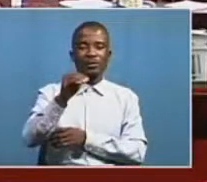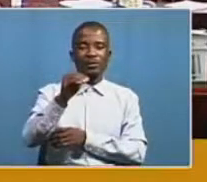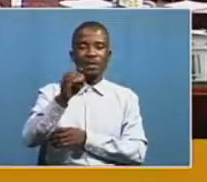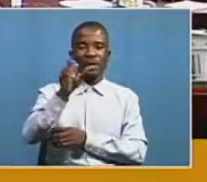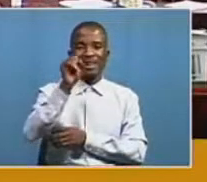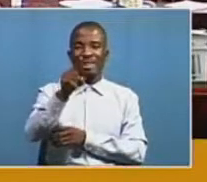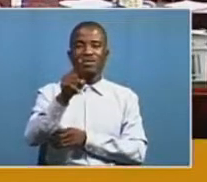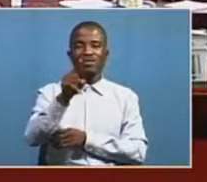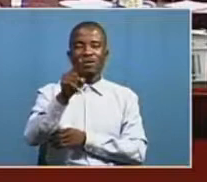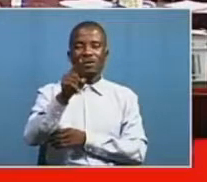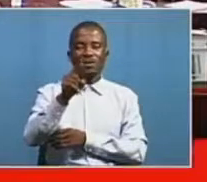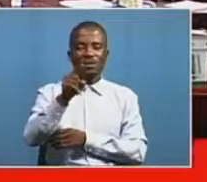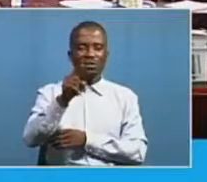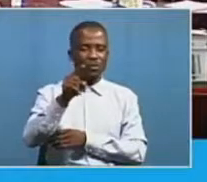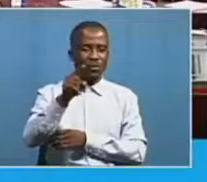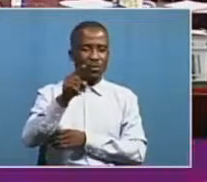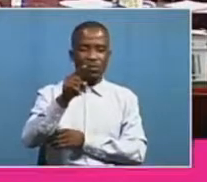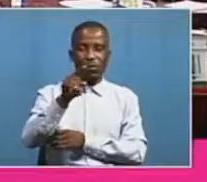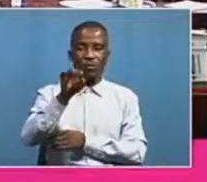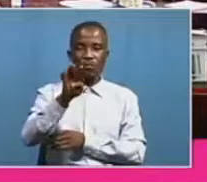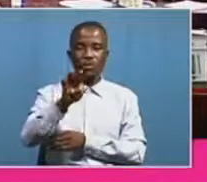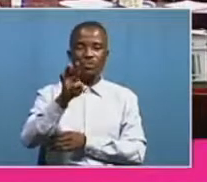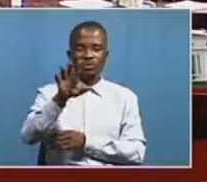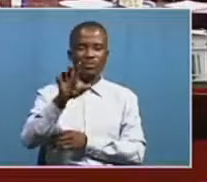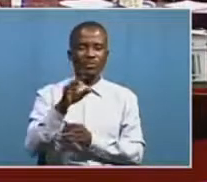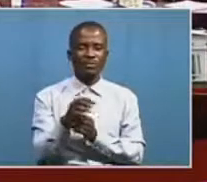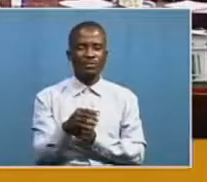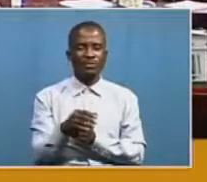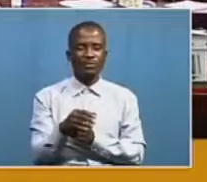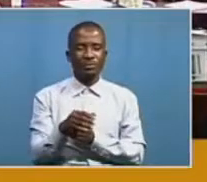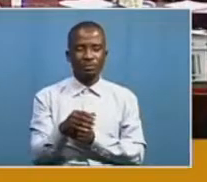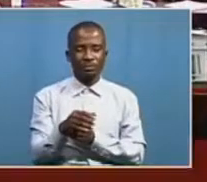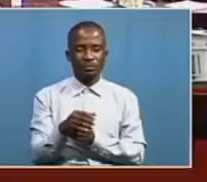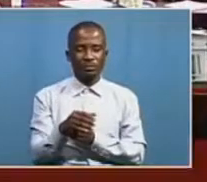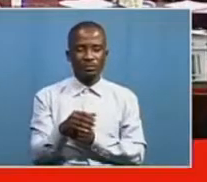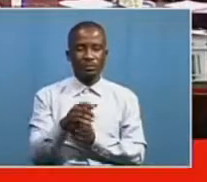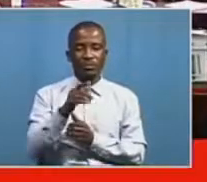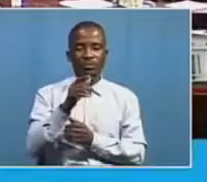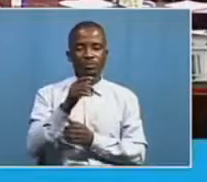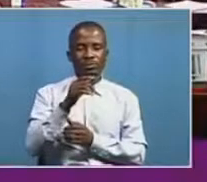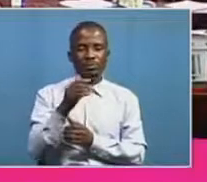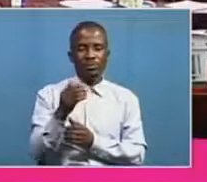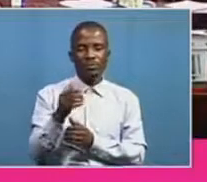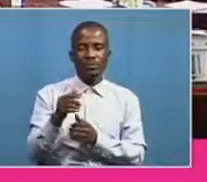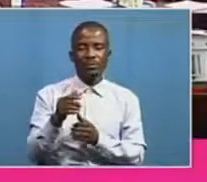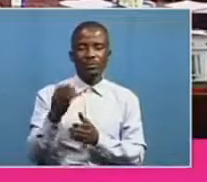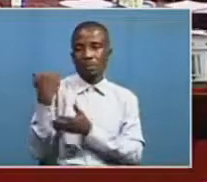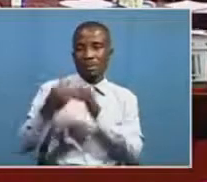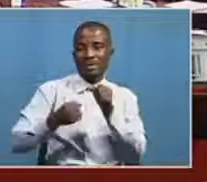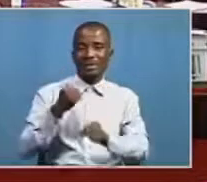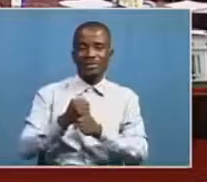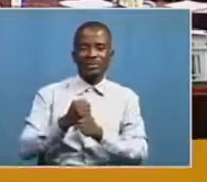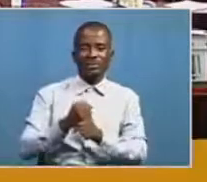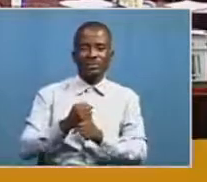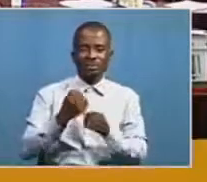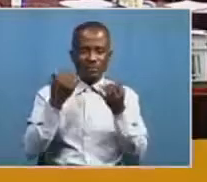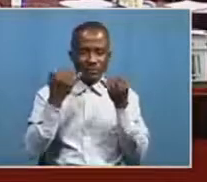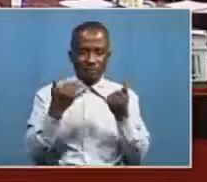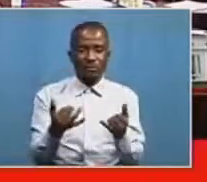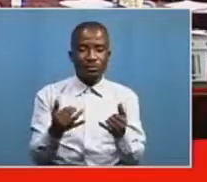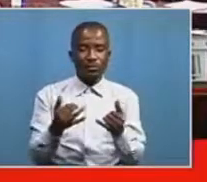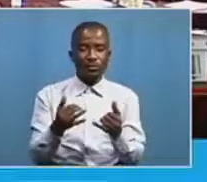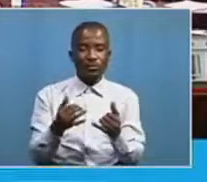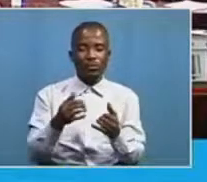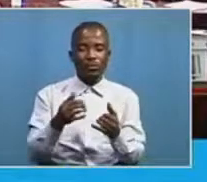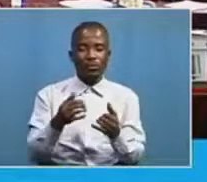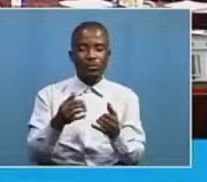11:45 hours GMT on the 29th December 2020. In this purported corrective